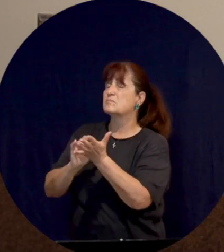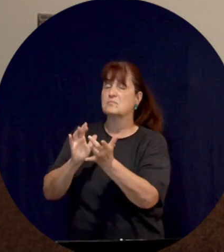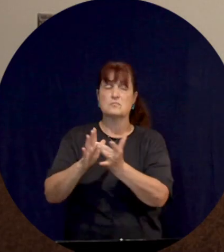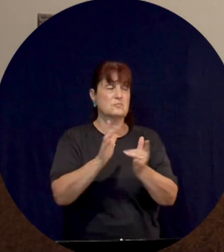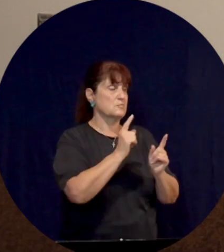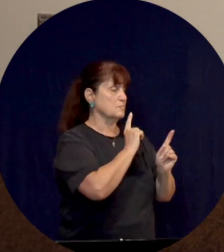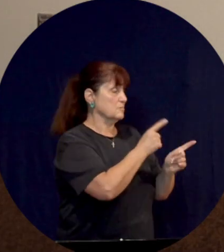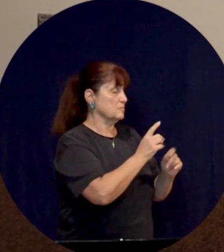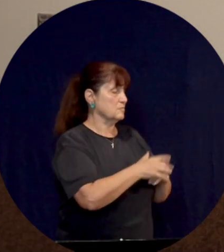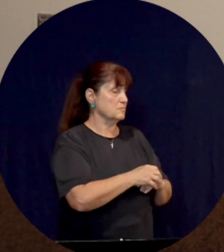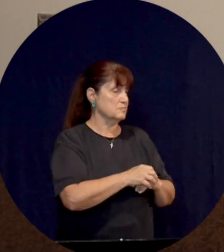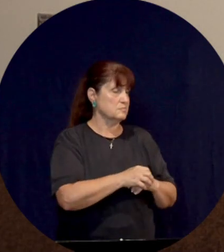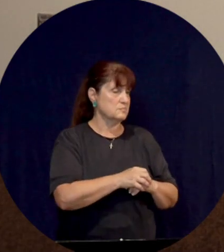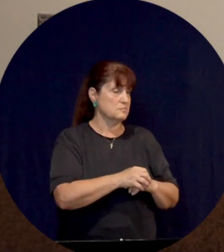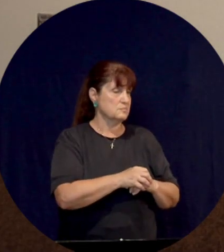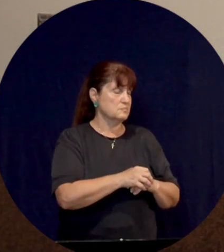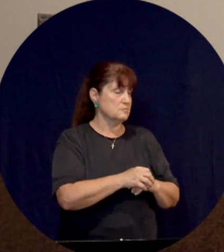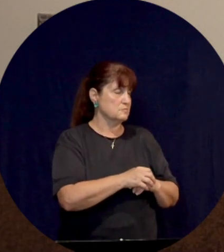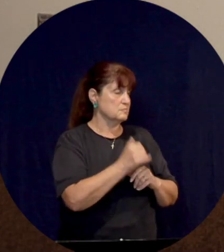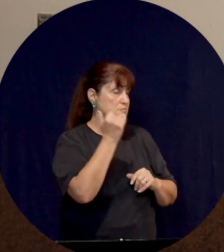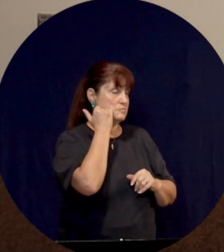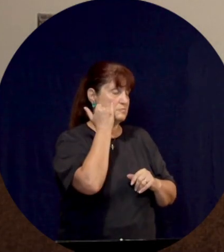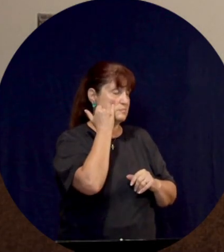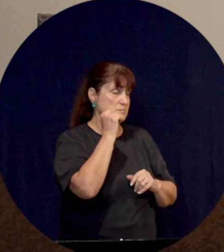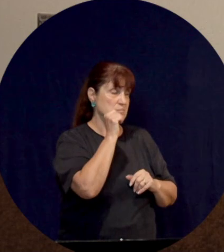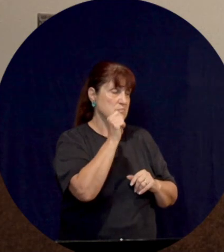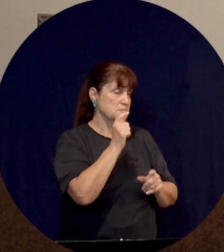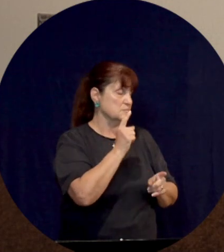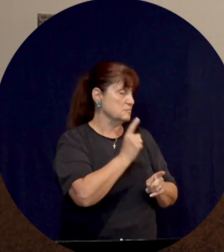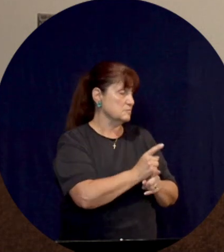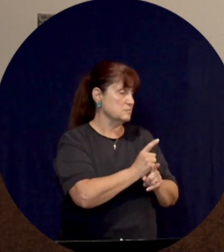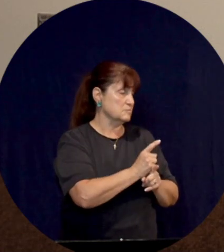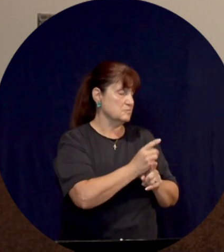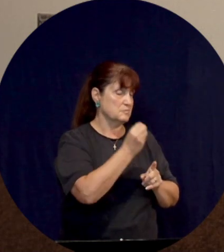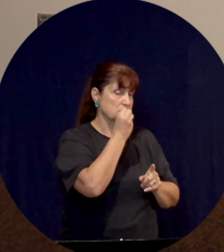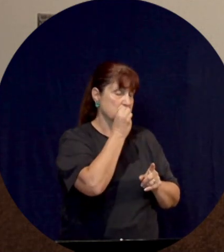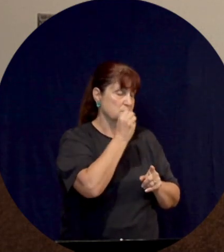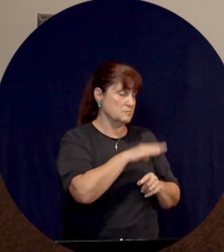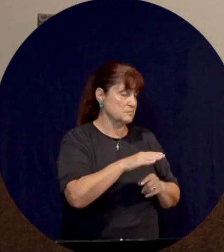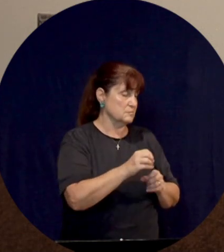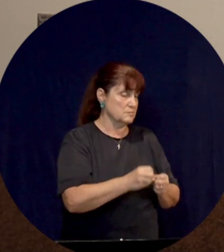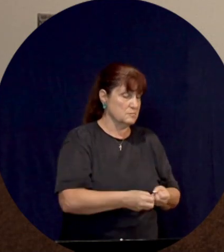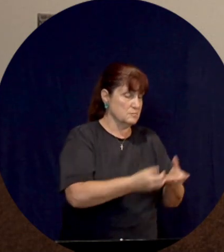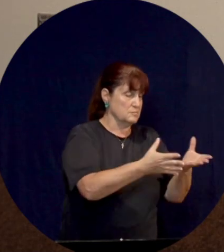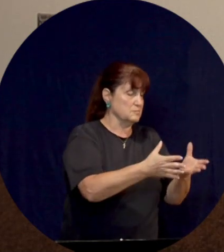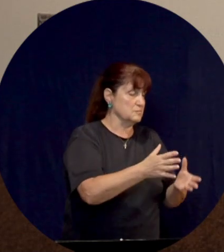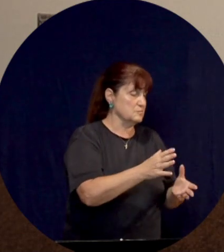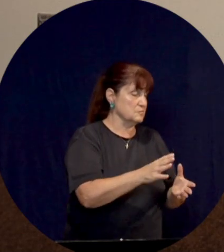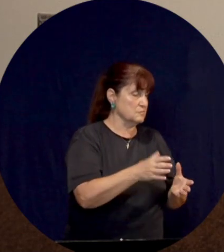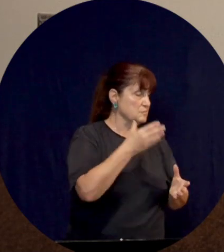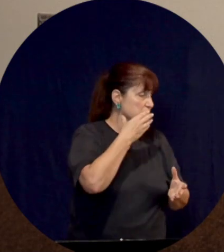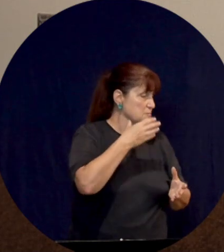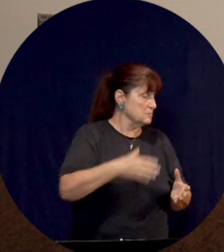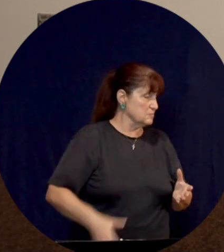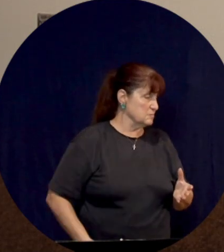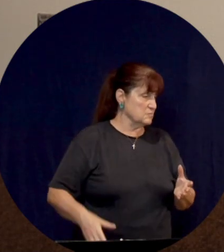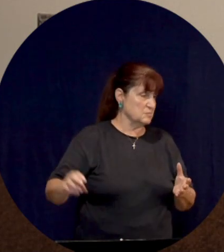in reply, "It is not right to take the food of the children and throw it to the